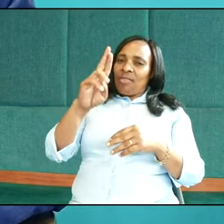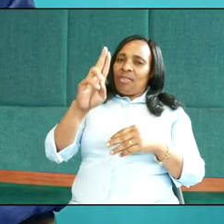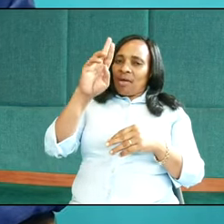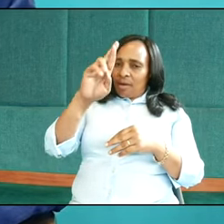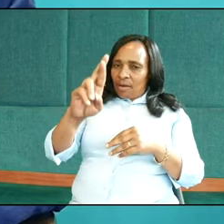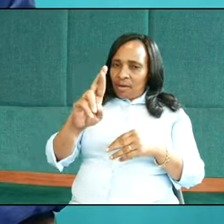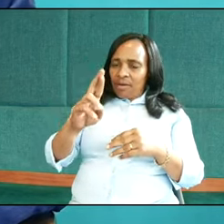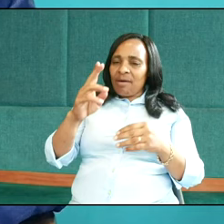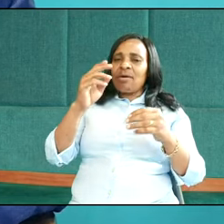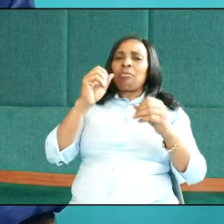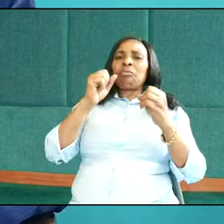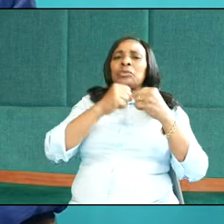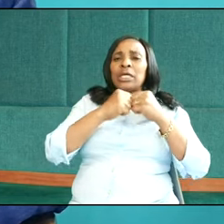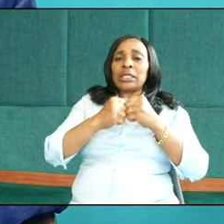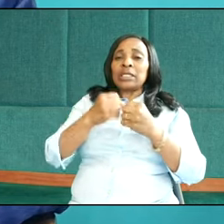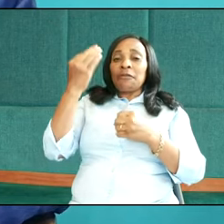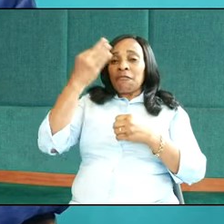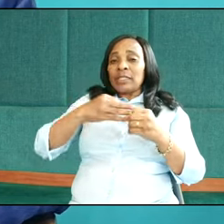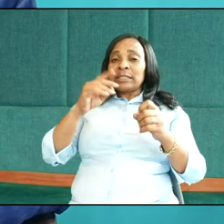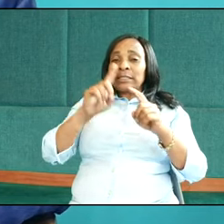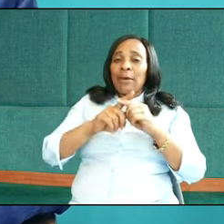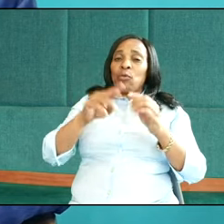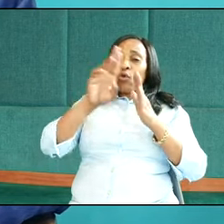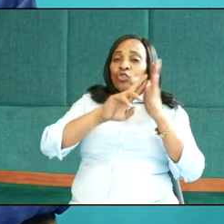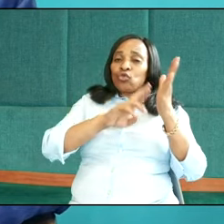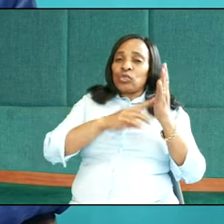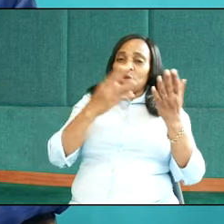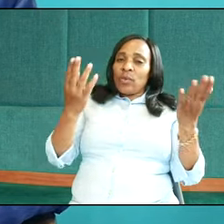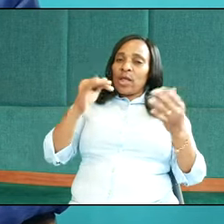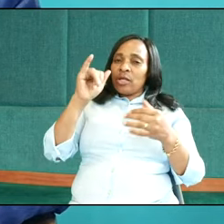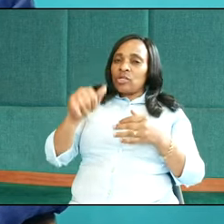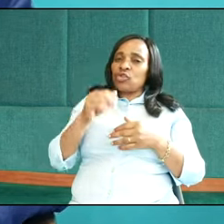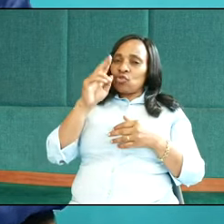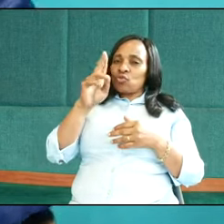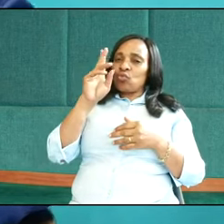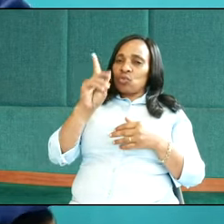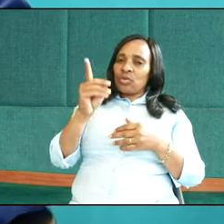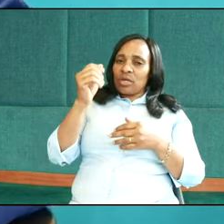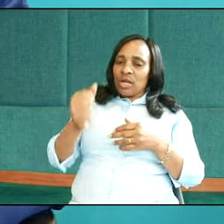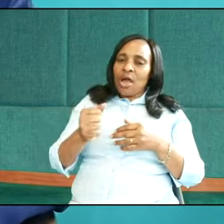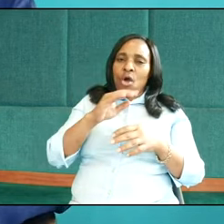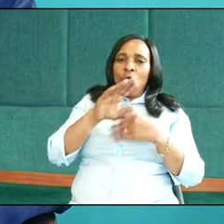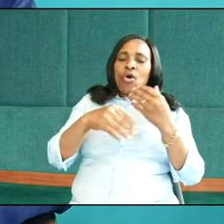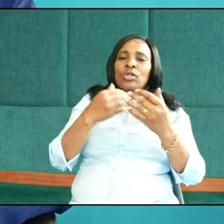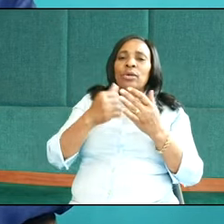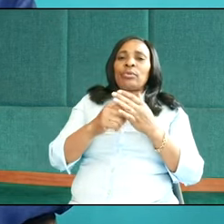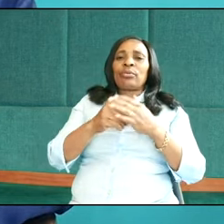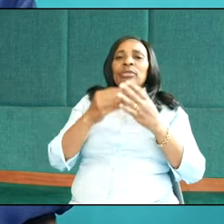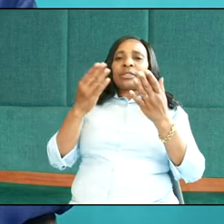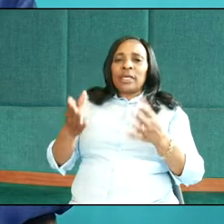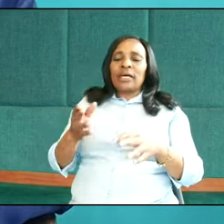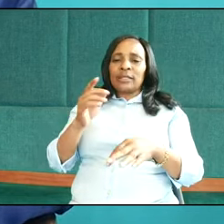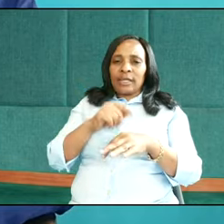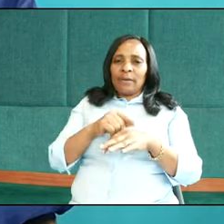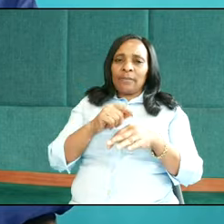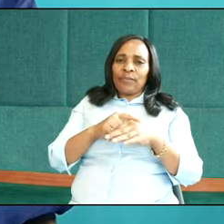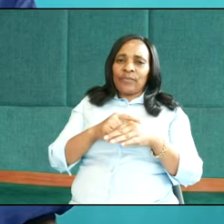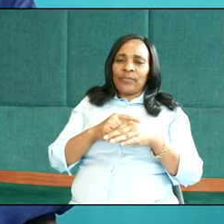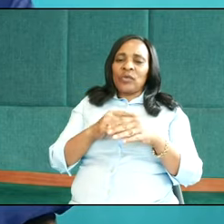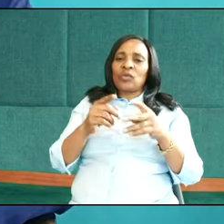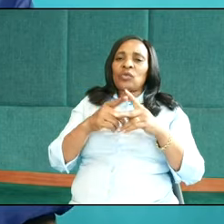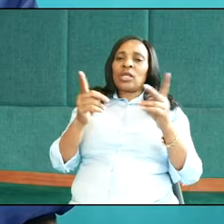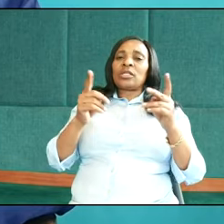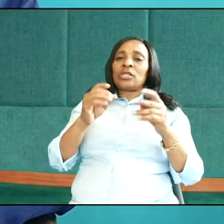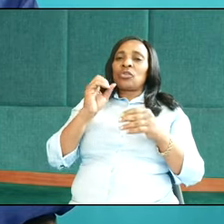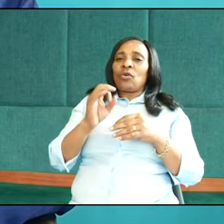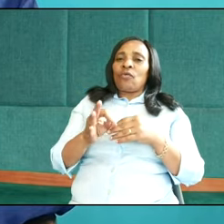was reigning in Judah, right? And all the problems that were there at that time. So just to start us